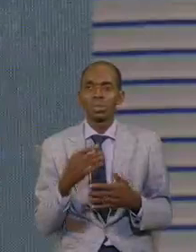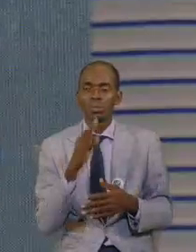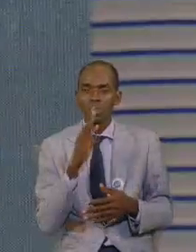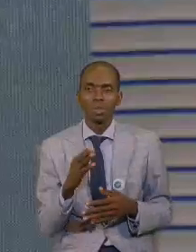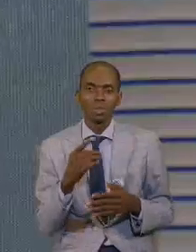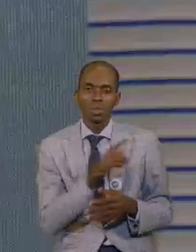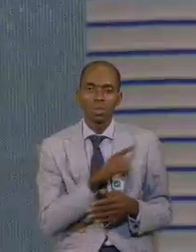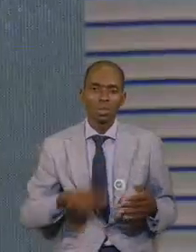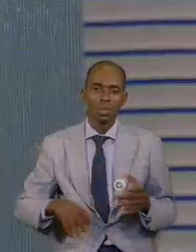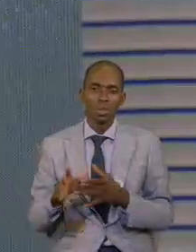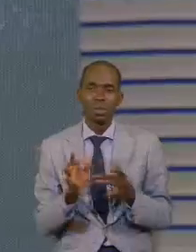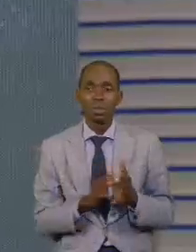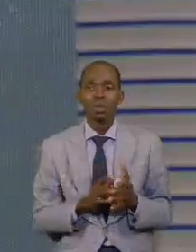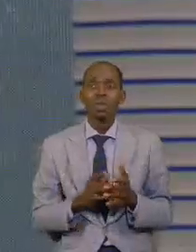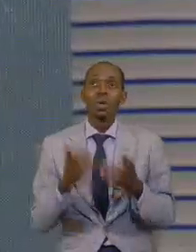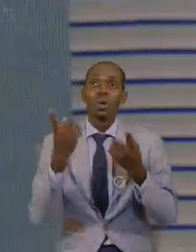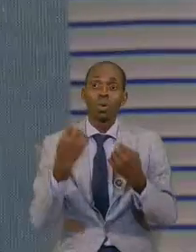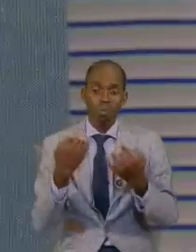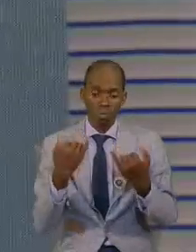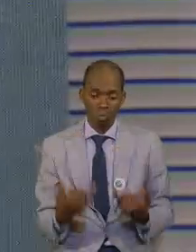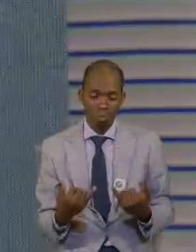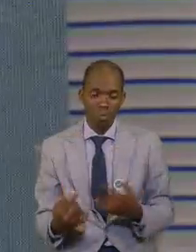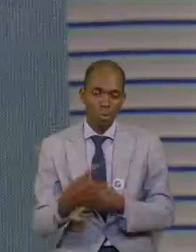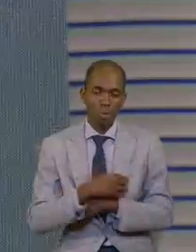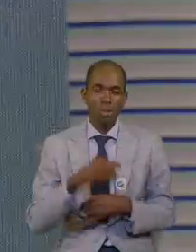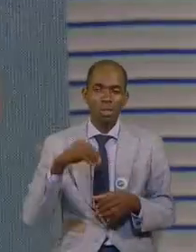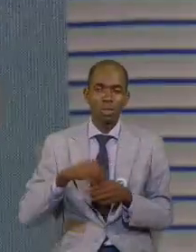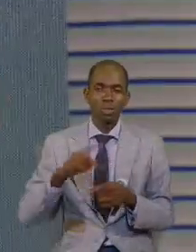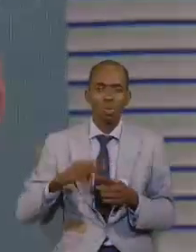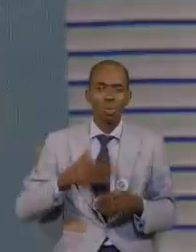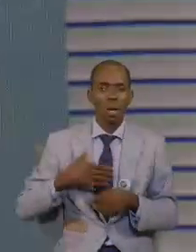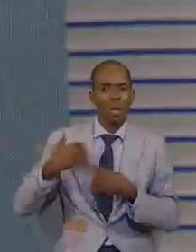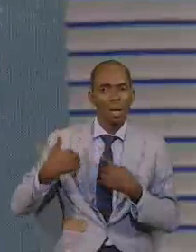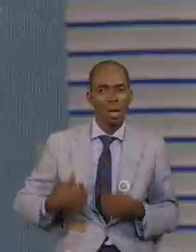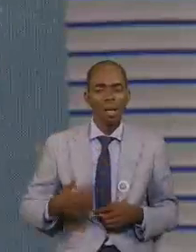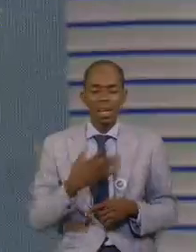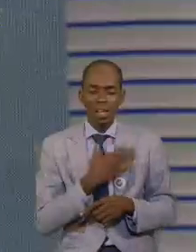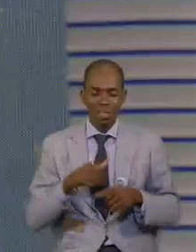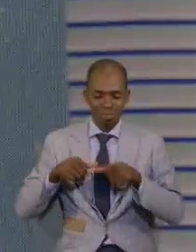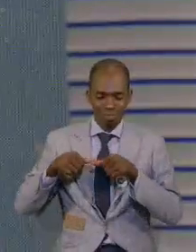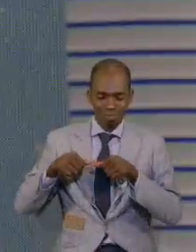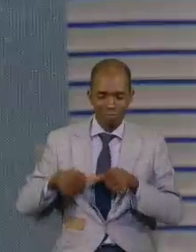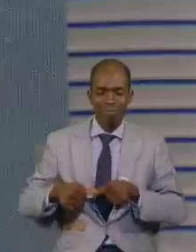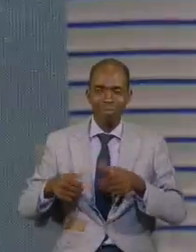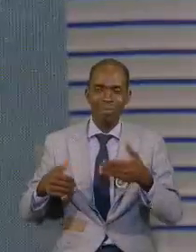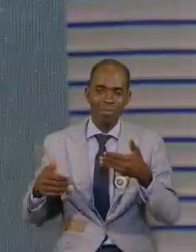come in today into my heart and stay there, abide there,